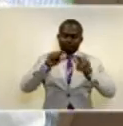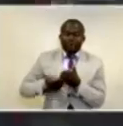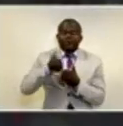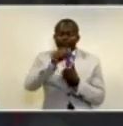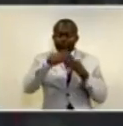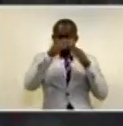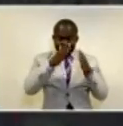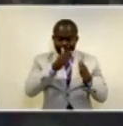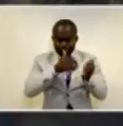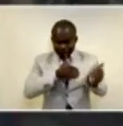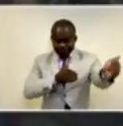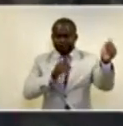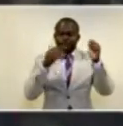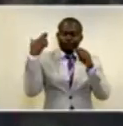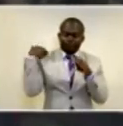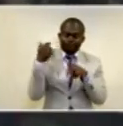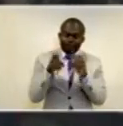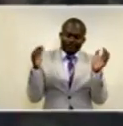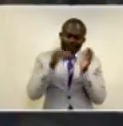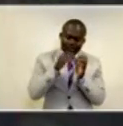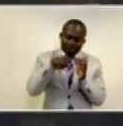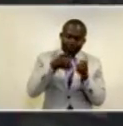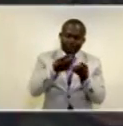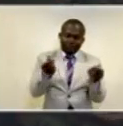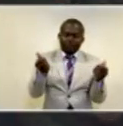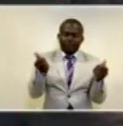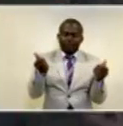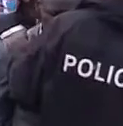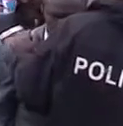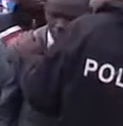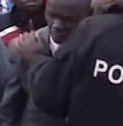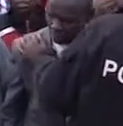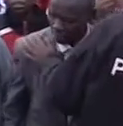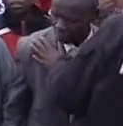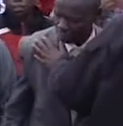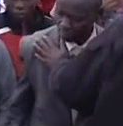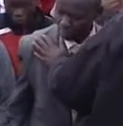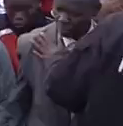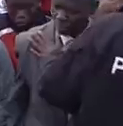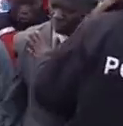which is why they called upon those leadership levels to do more to serve the citizens better.